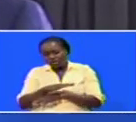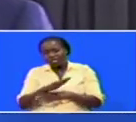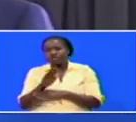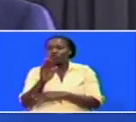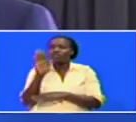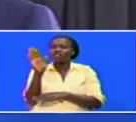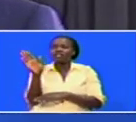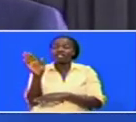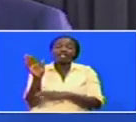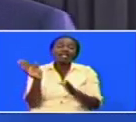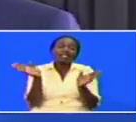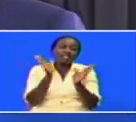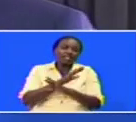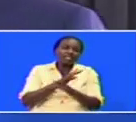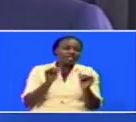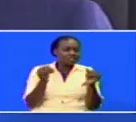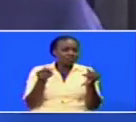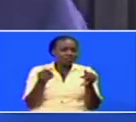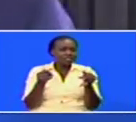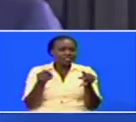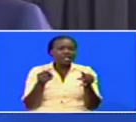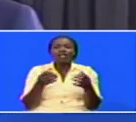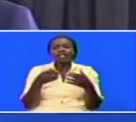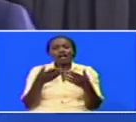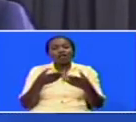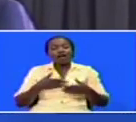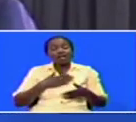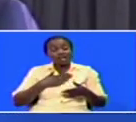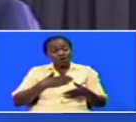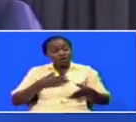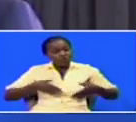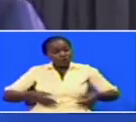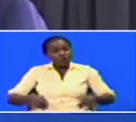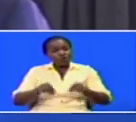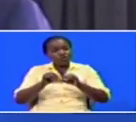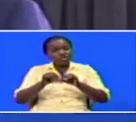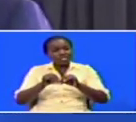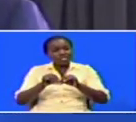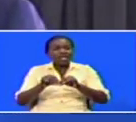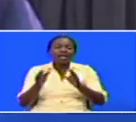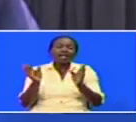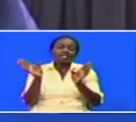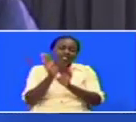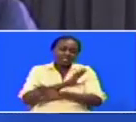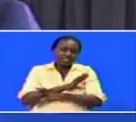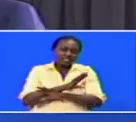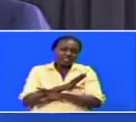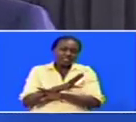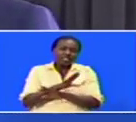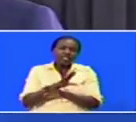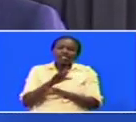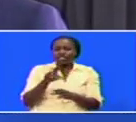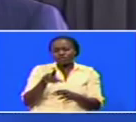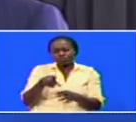night, and members of the press so as giving press conferences at 9 at 10. I want to single especially from